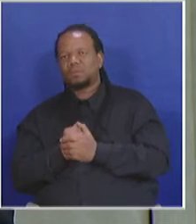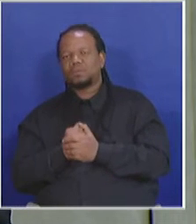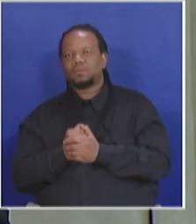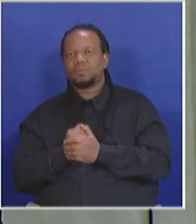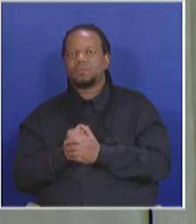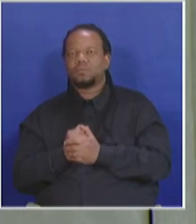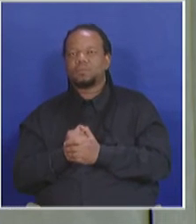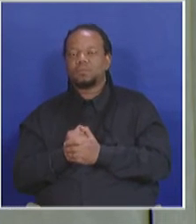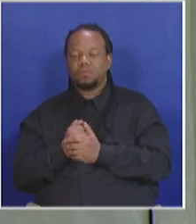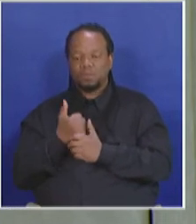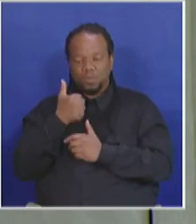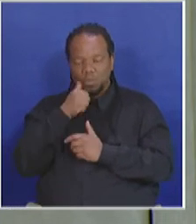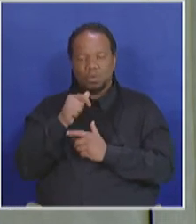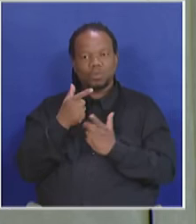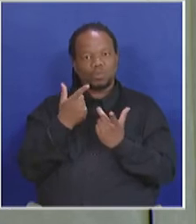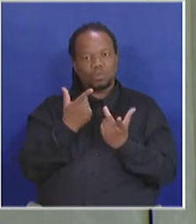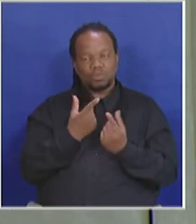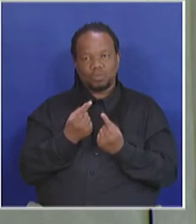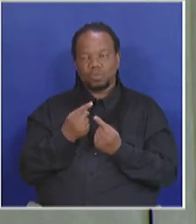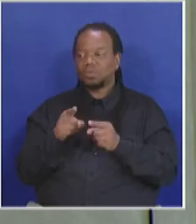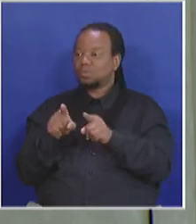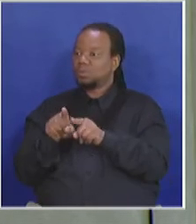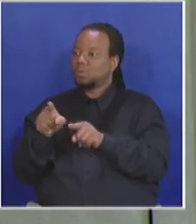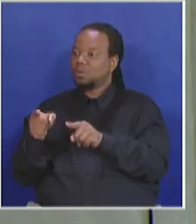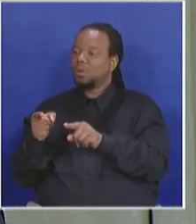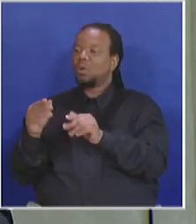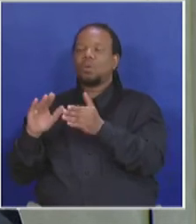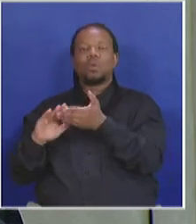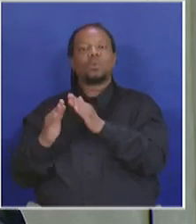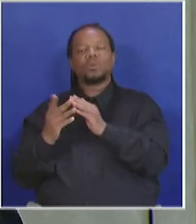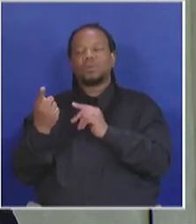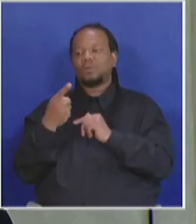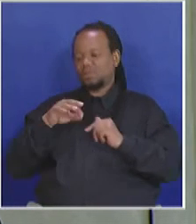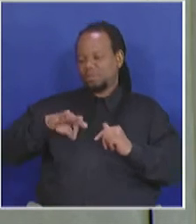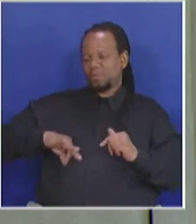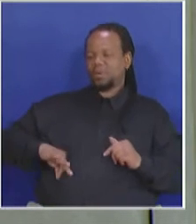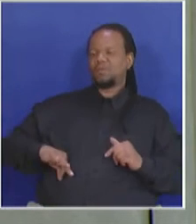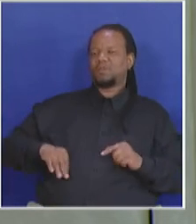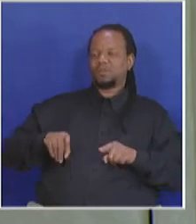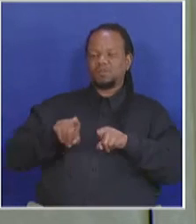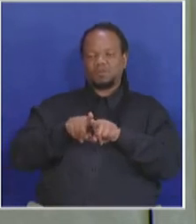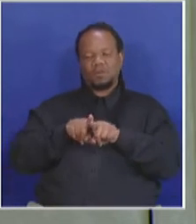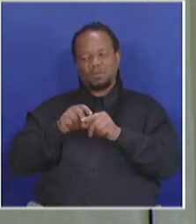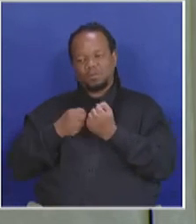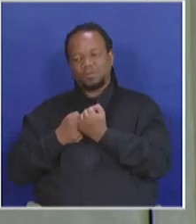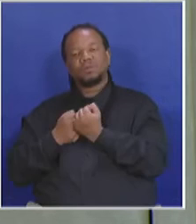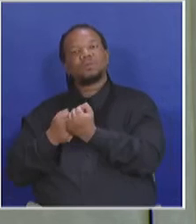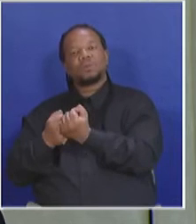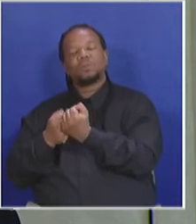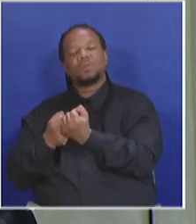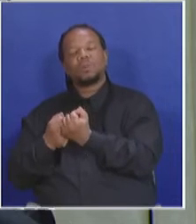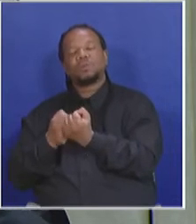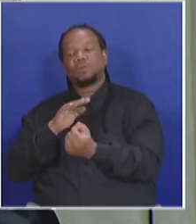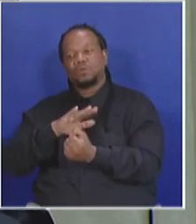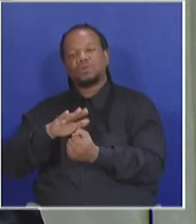certain that our communities will benefit and want to support as well that our children must be given